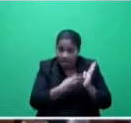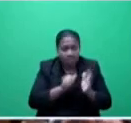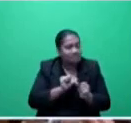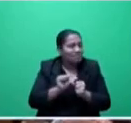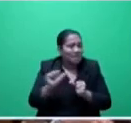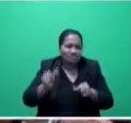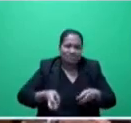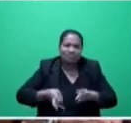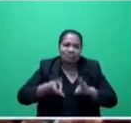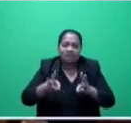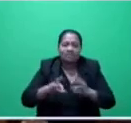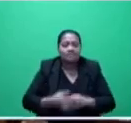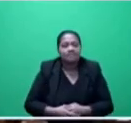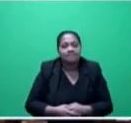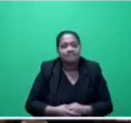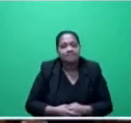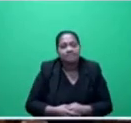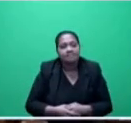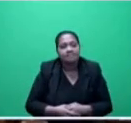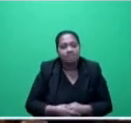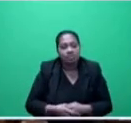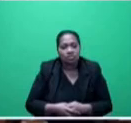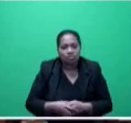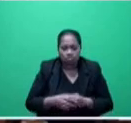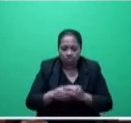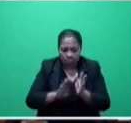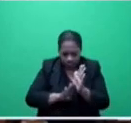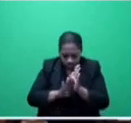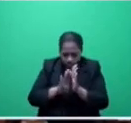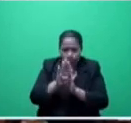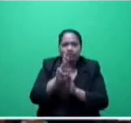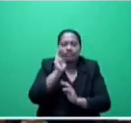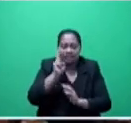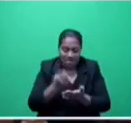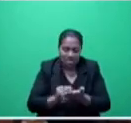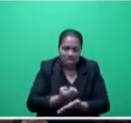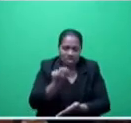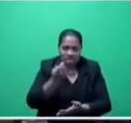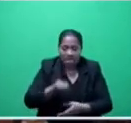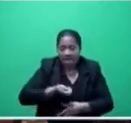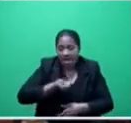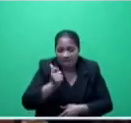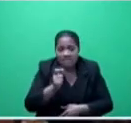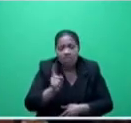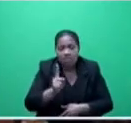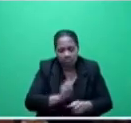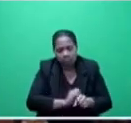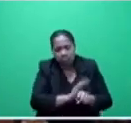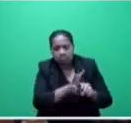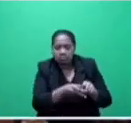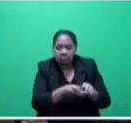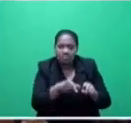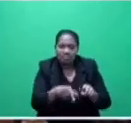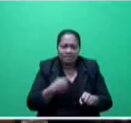to revamp the Fijian economy after the COVID-19 impact, and I fully